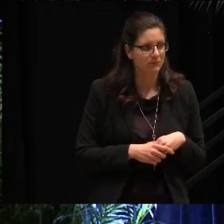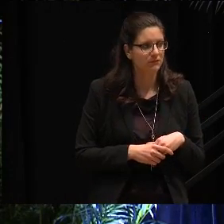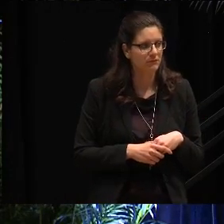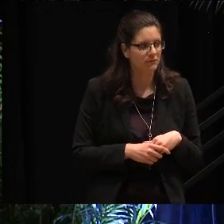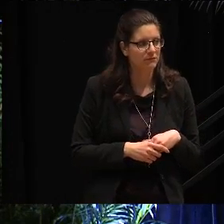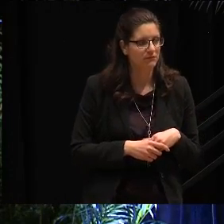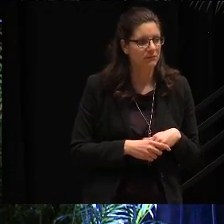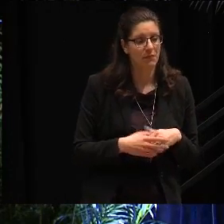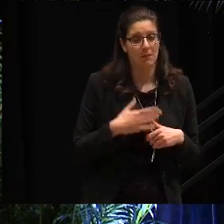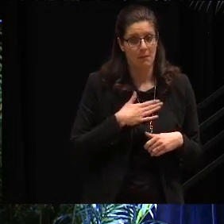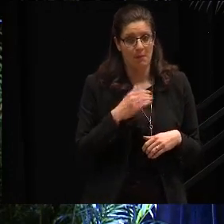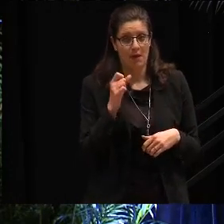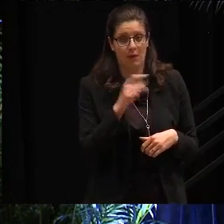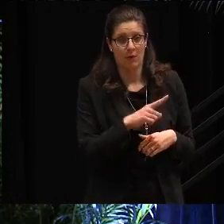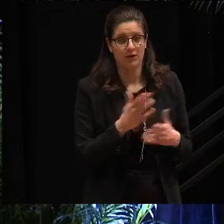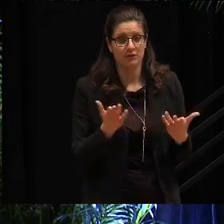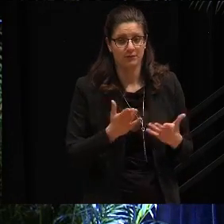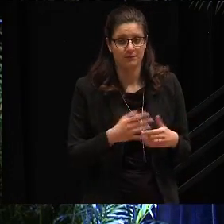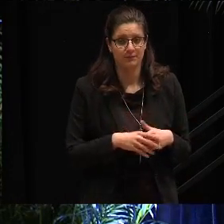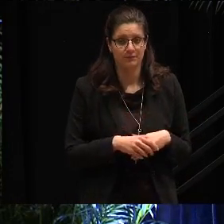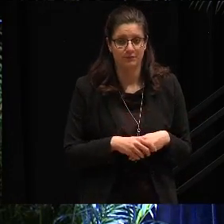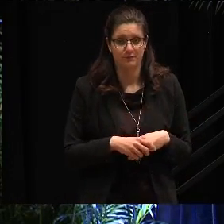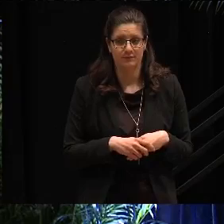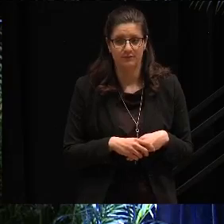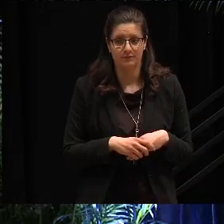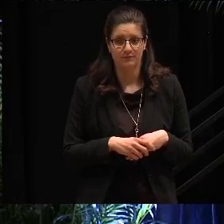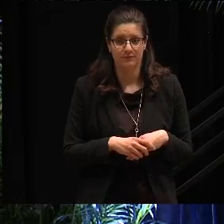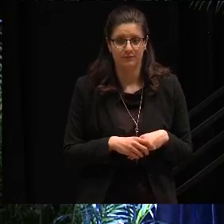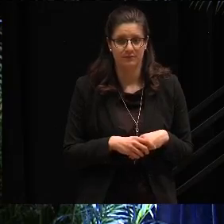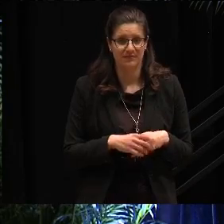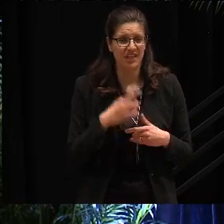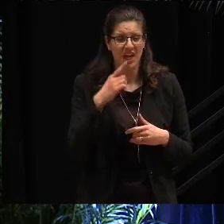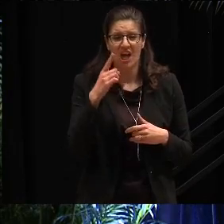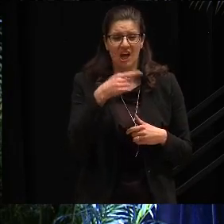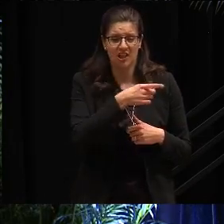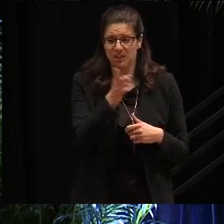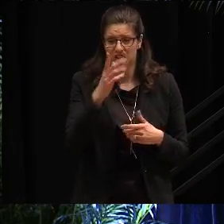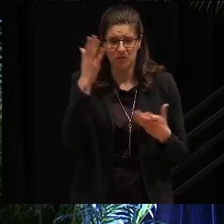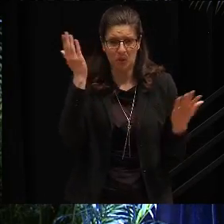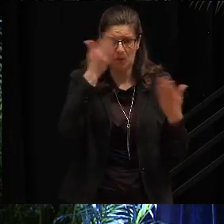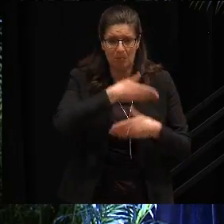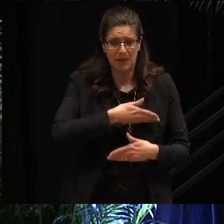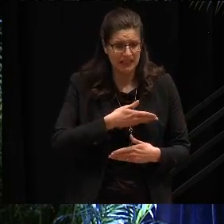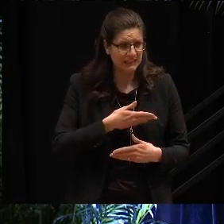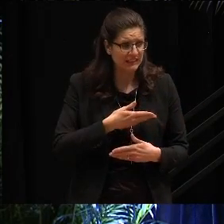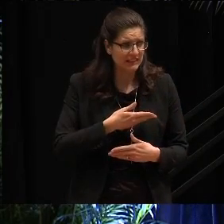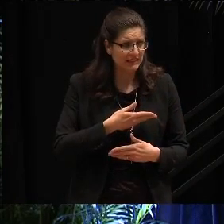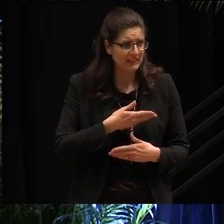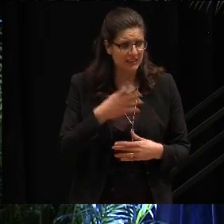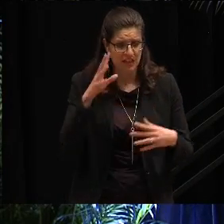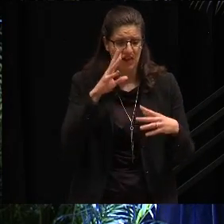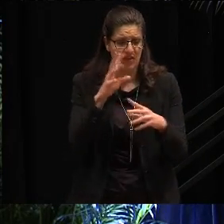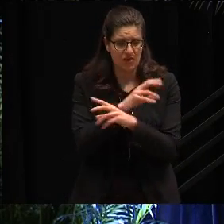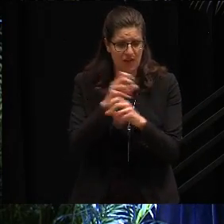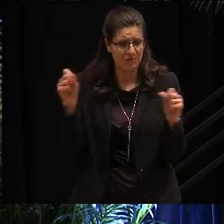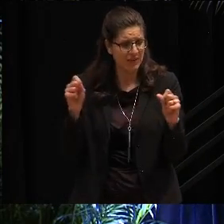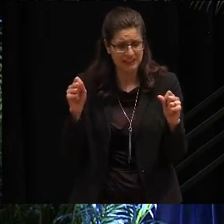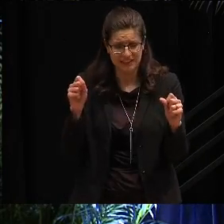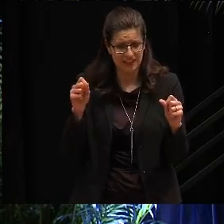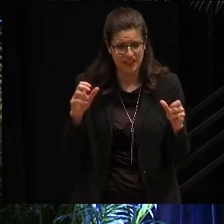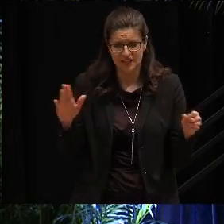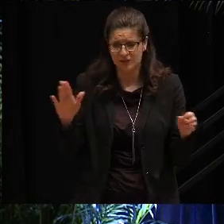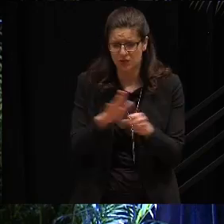My question is, have you overlooked in this forum the fact that this president is just plain